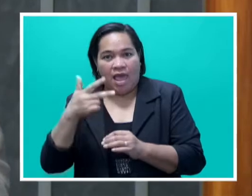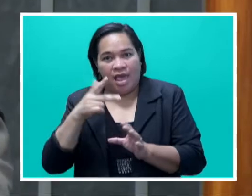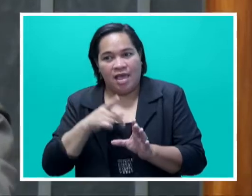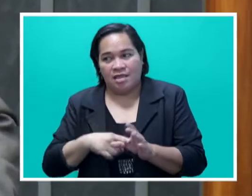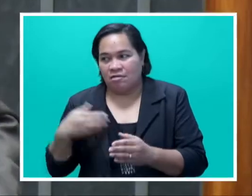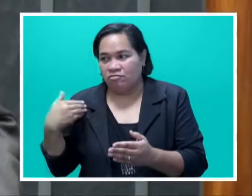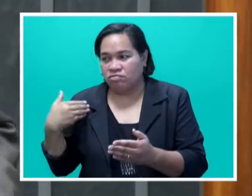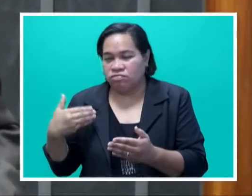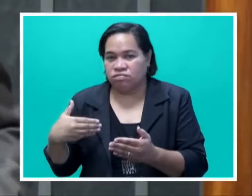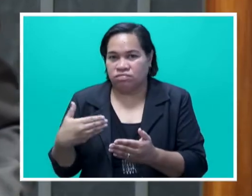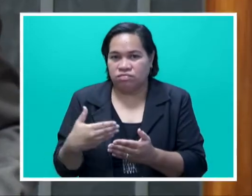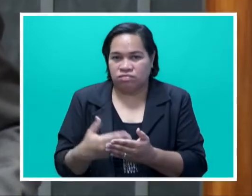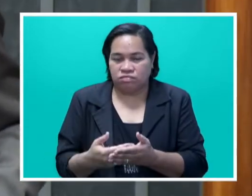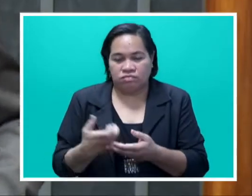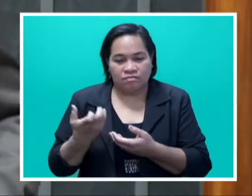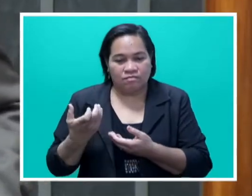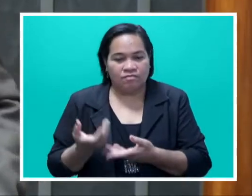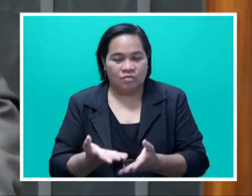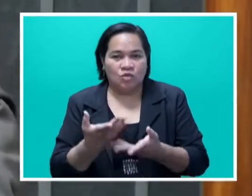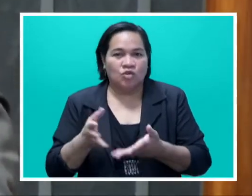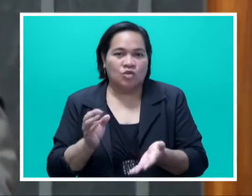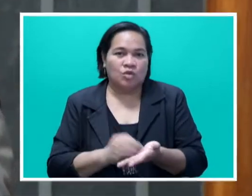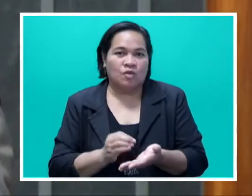of delivering to the people of Fiji.